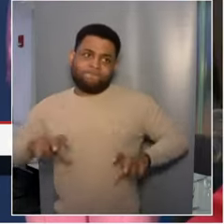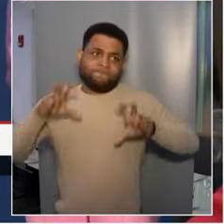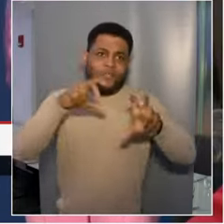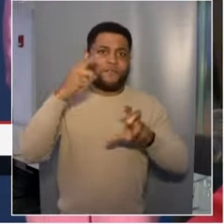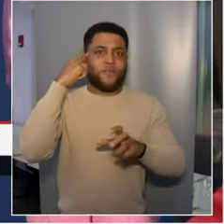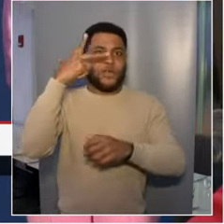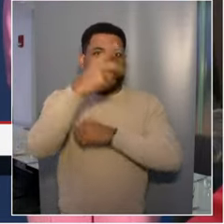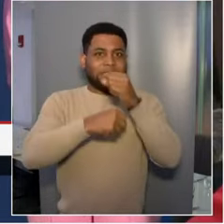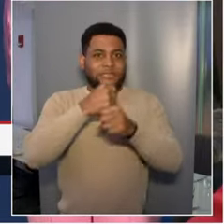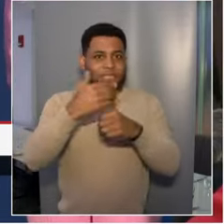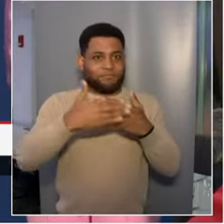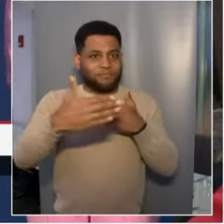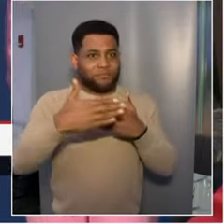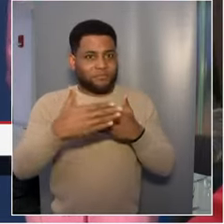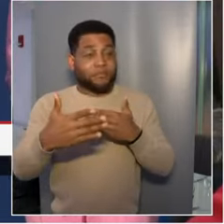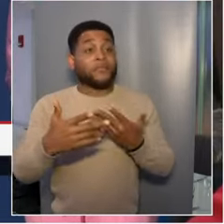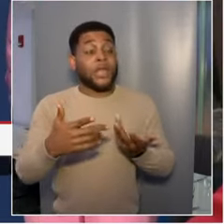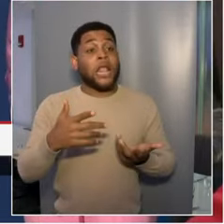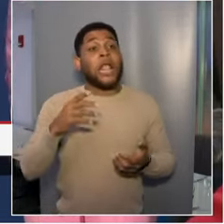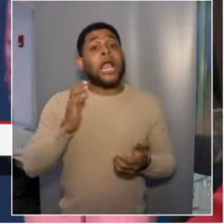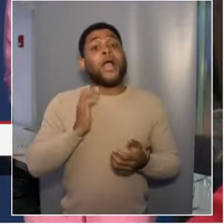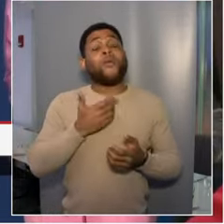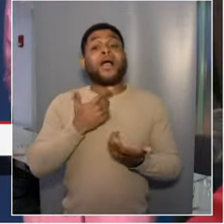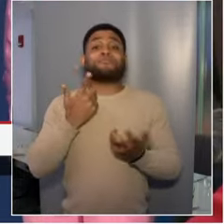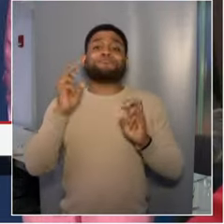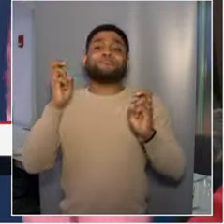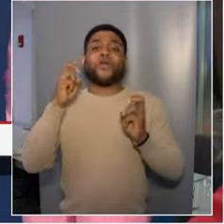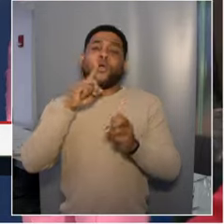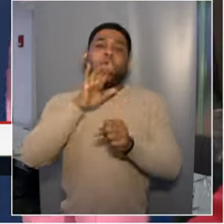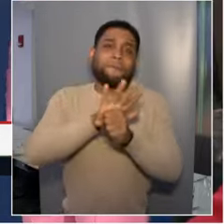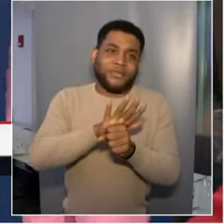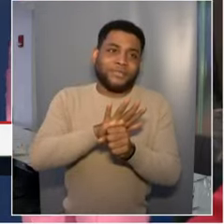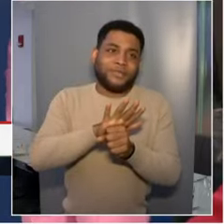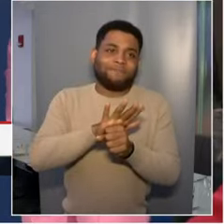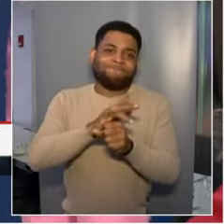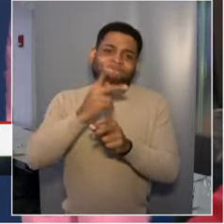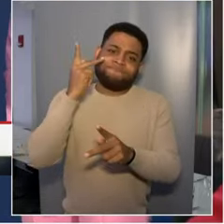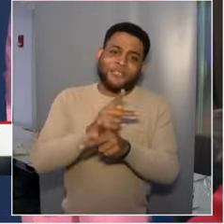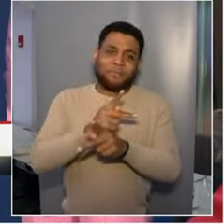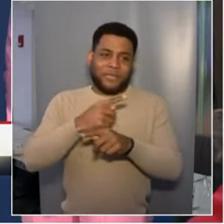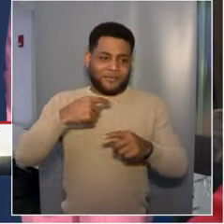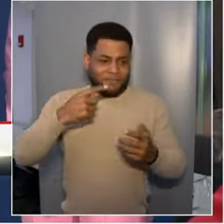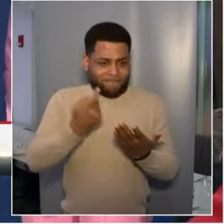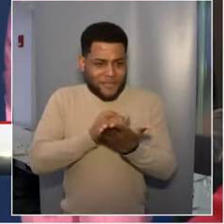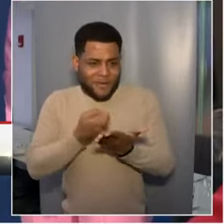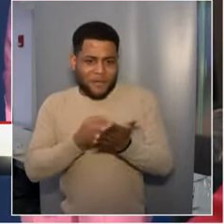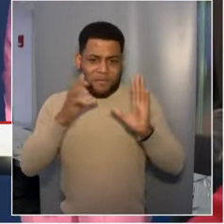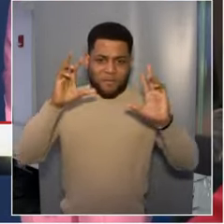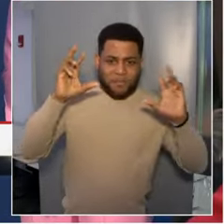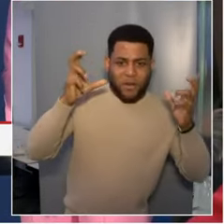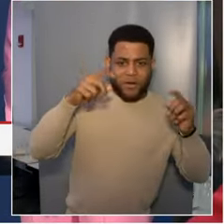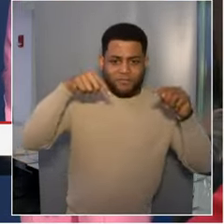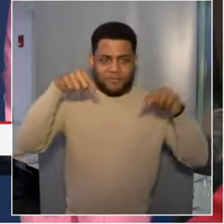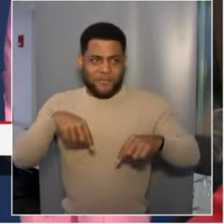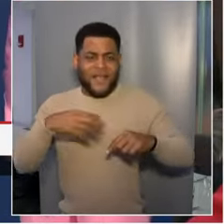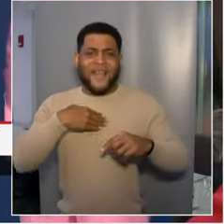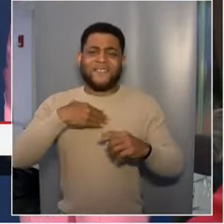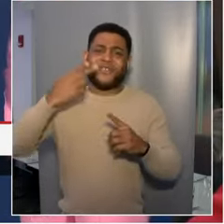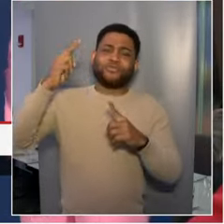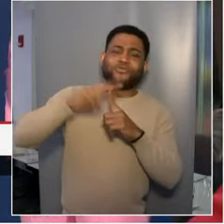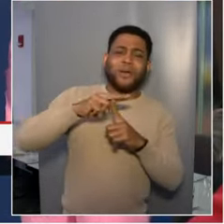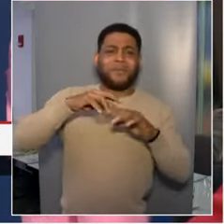is our commitment to keep Monumental here and to ensure that we have a world-class facility. I